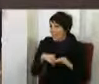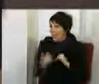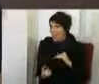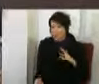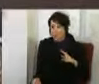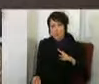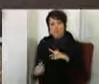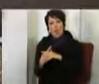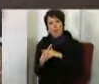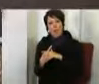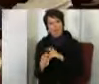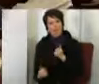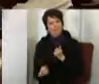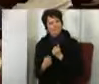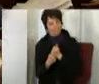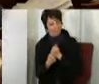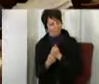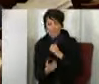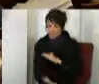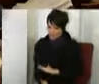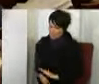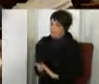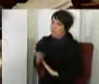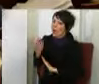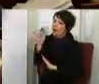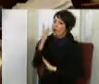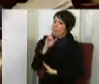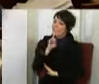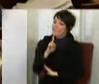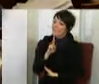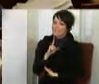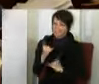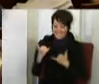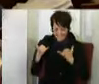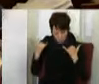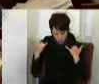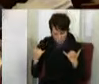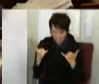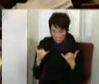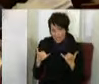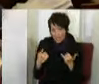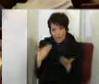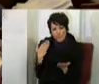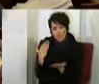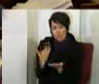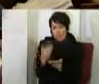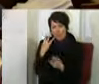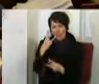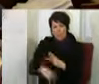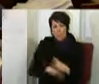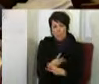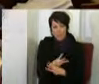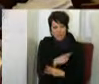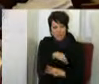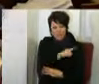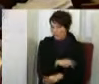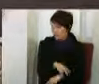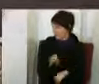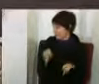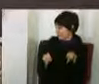this morning. You're showing up and being present and proving to the world, even when the world might look at us with eyes of